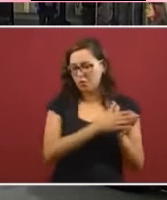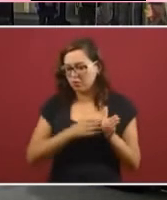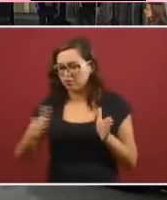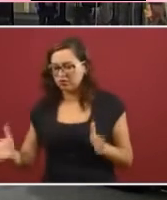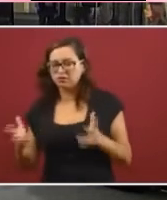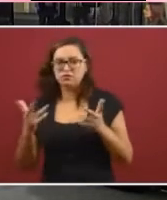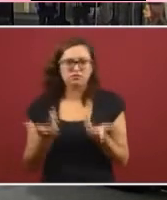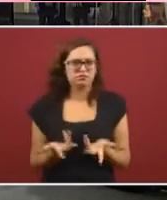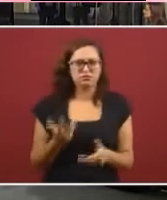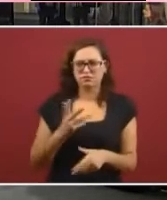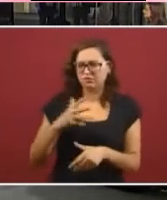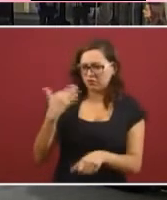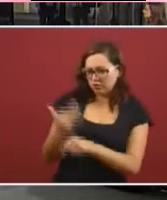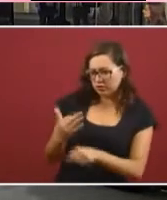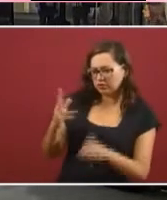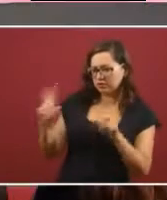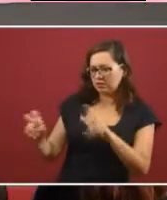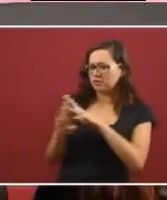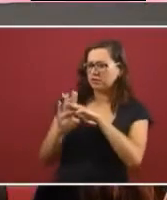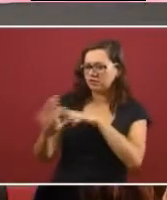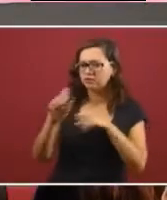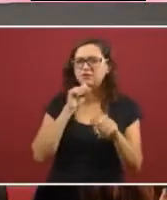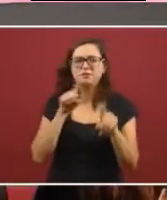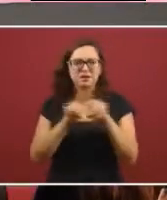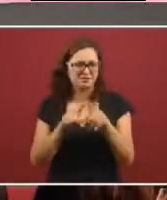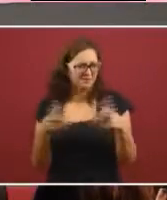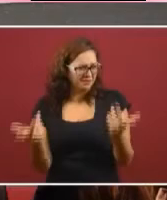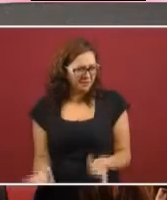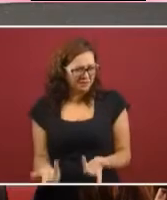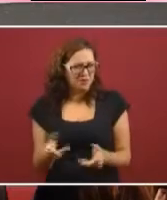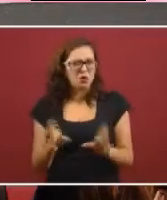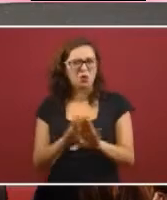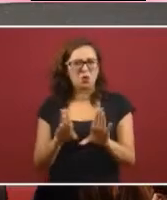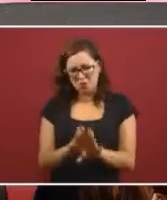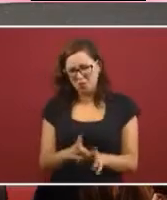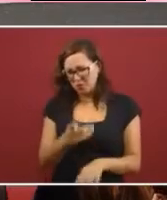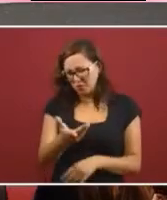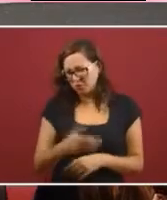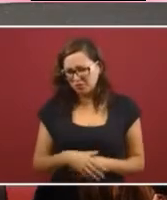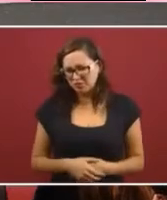And what do you think about this matter?